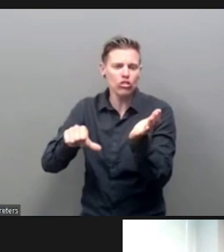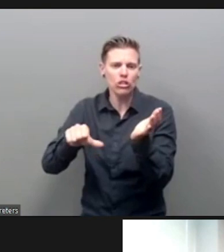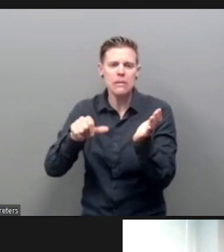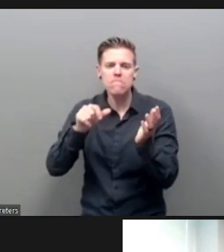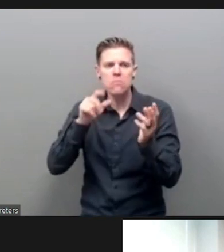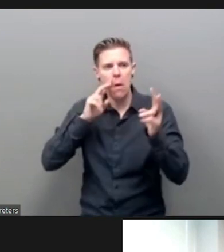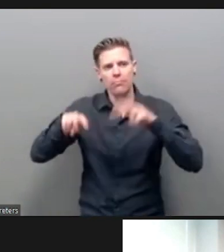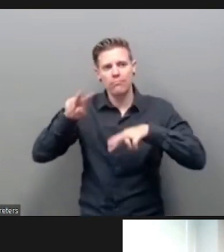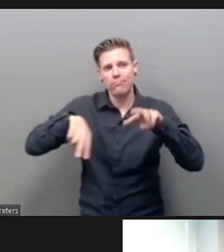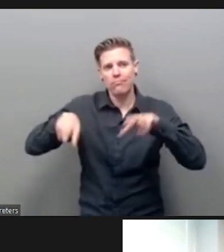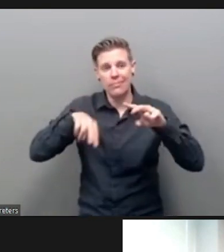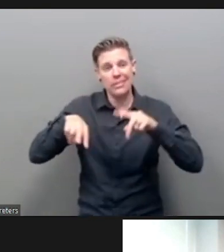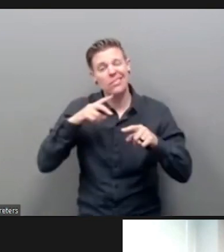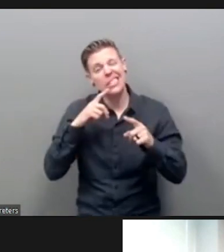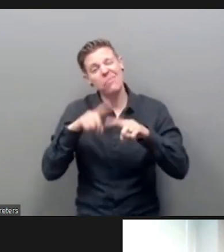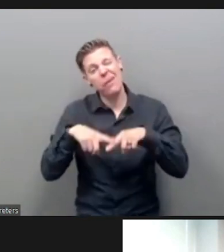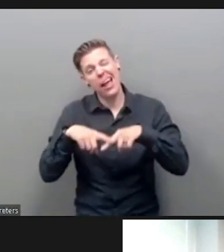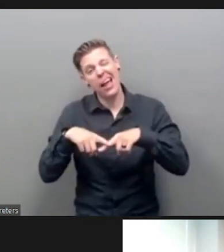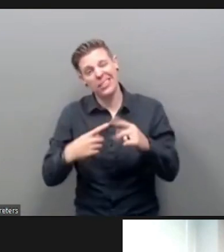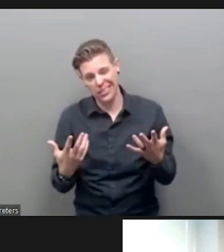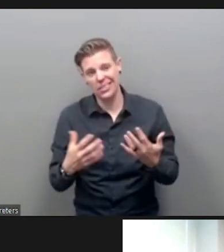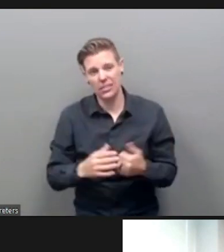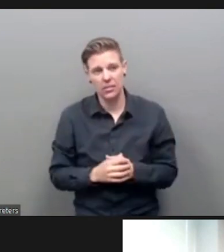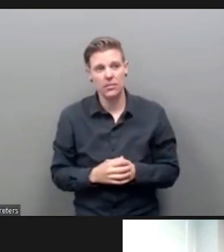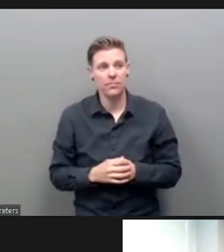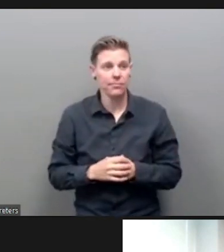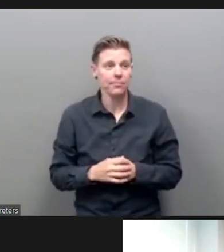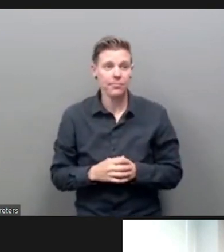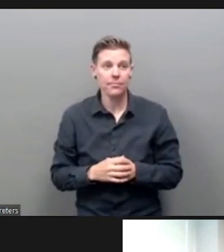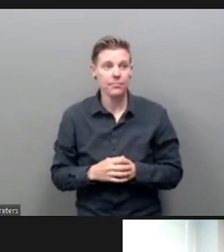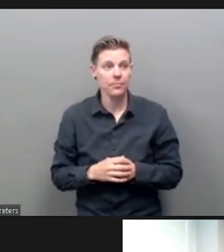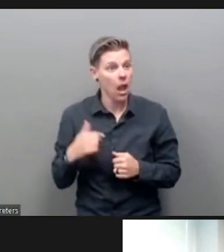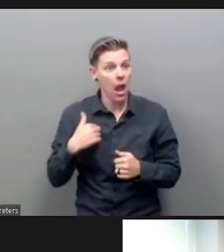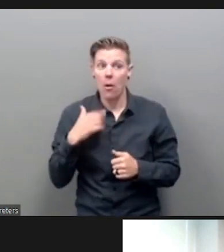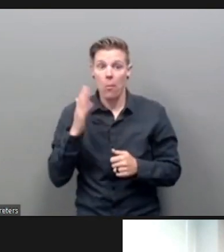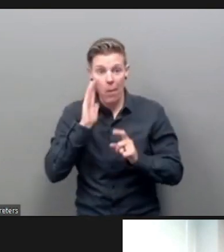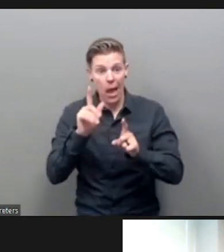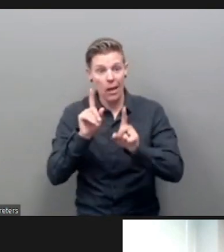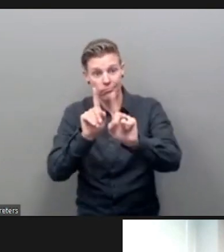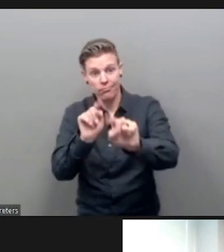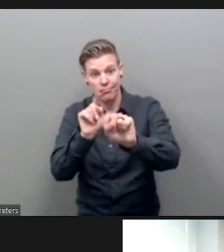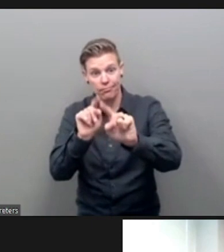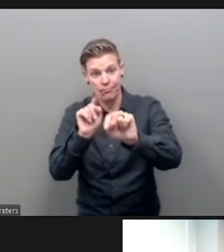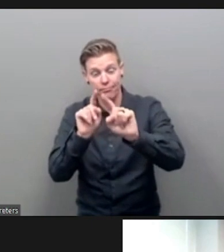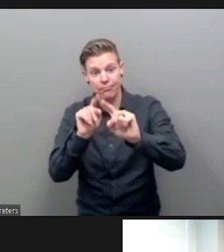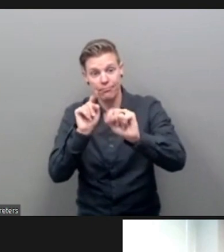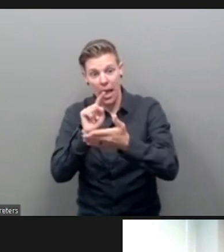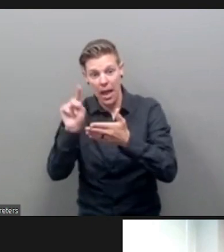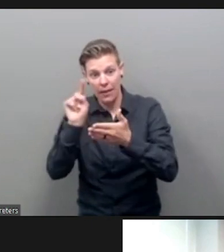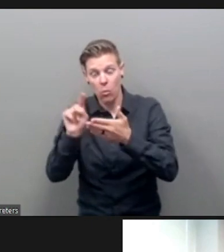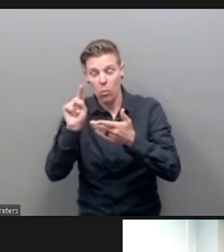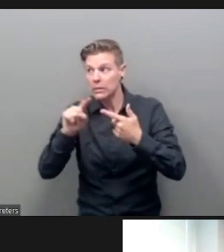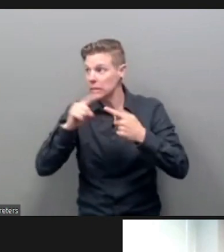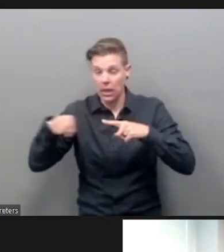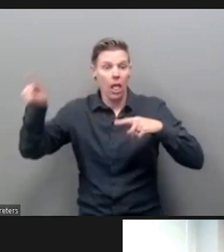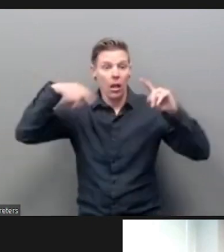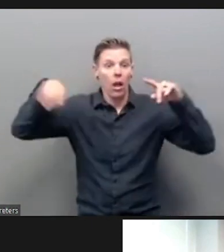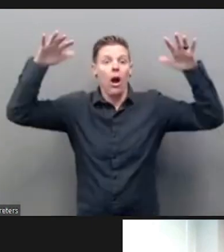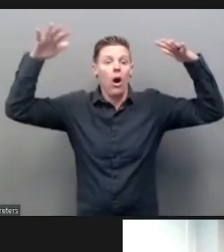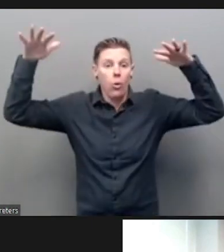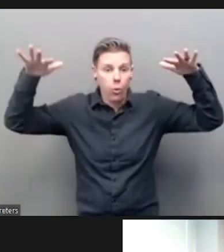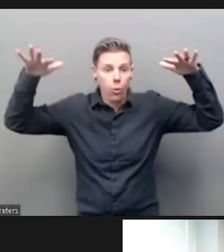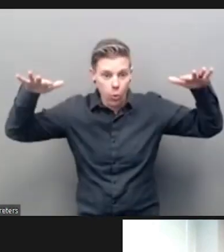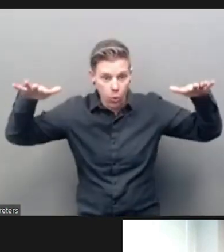play out. We'll be here every week until things get a lot better. And hopefully